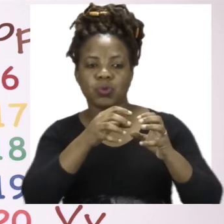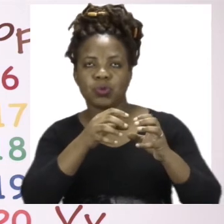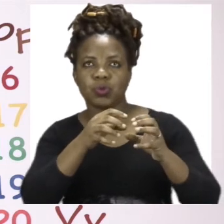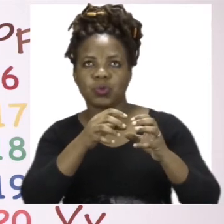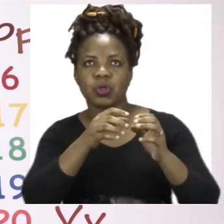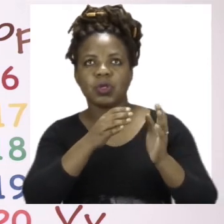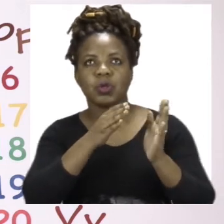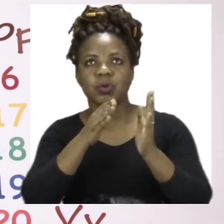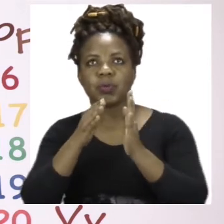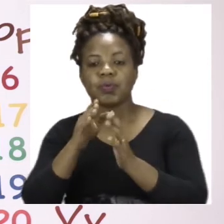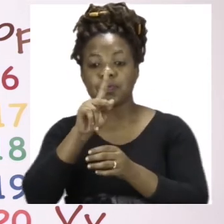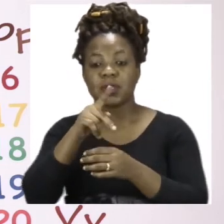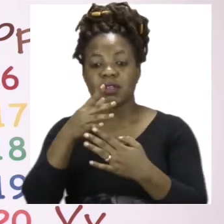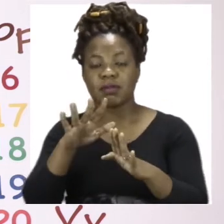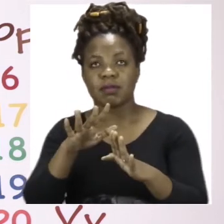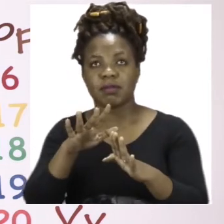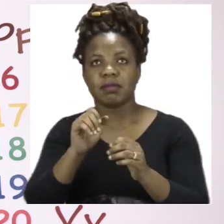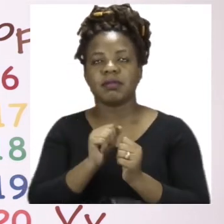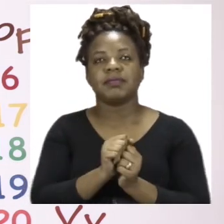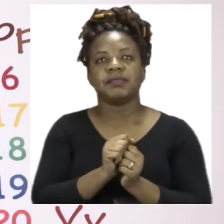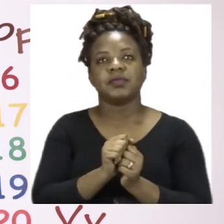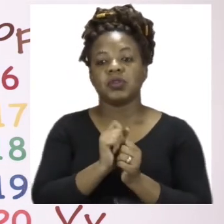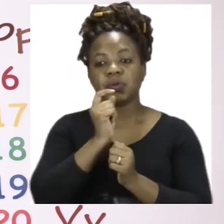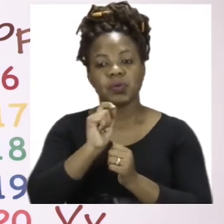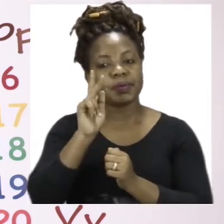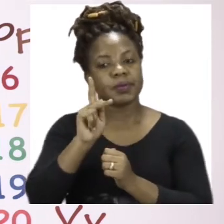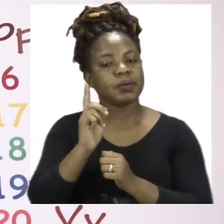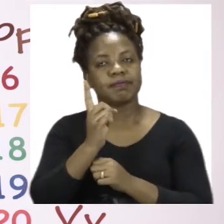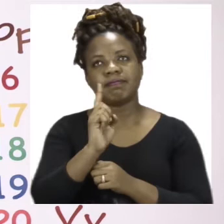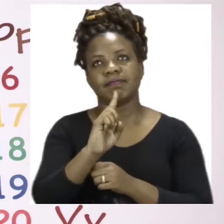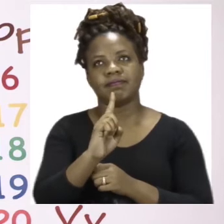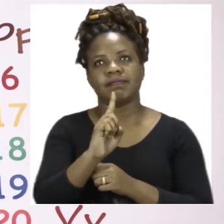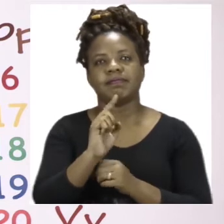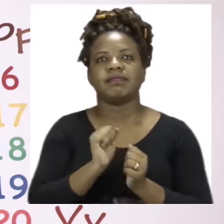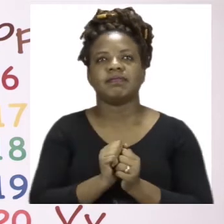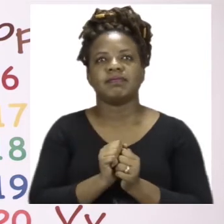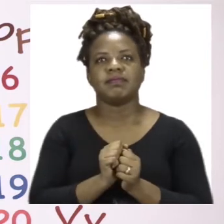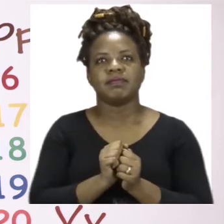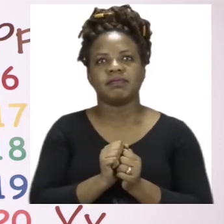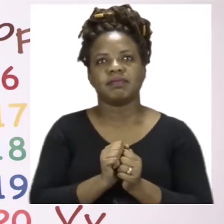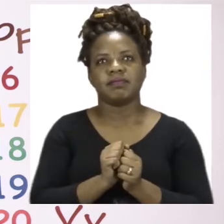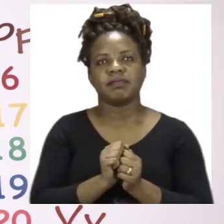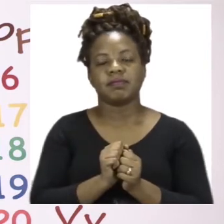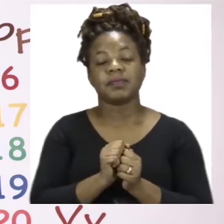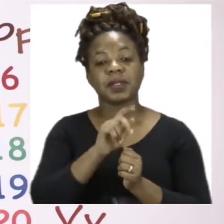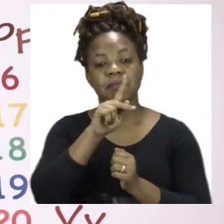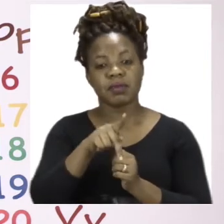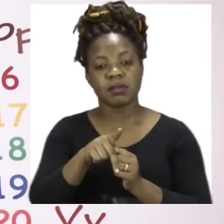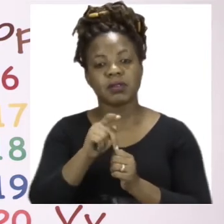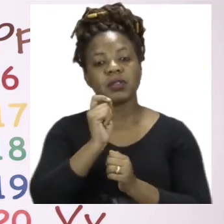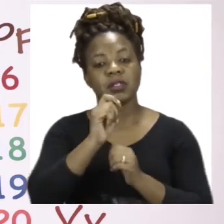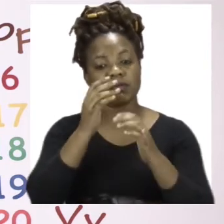need paper. Because the P is already there, we're not going to repeat it again. So we're going to leave it there for the